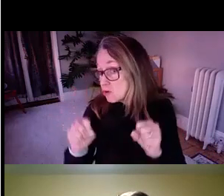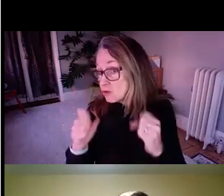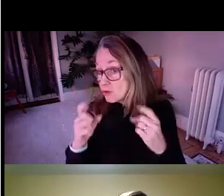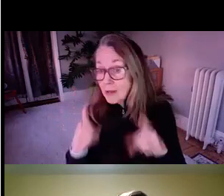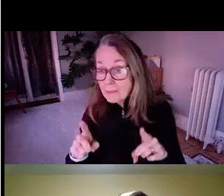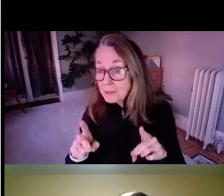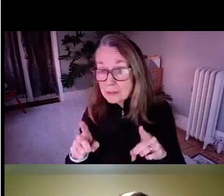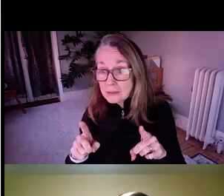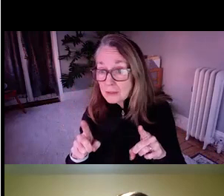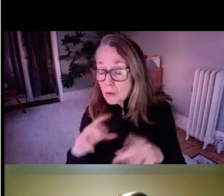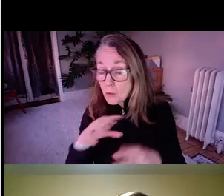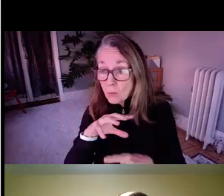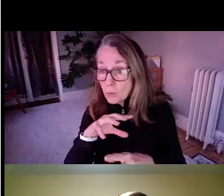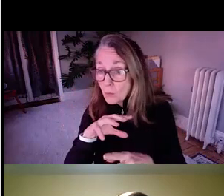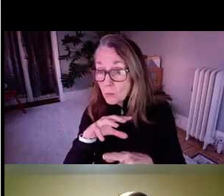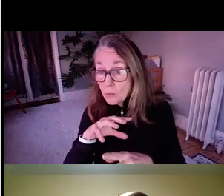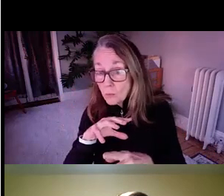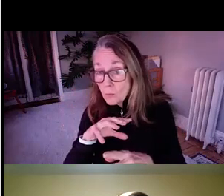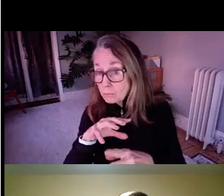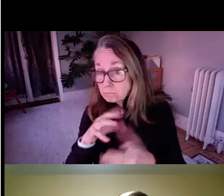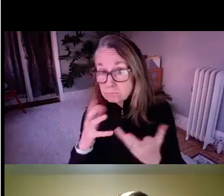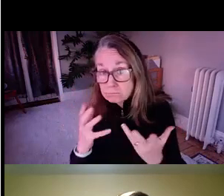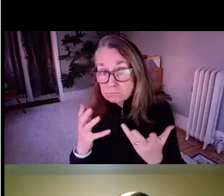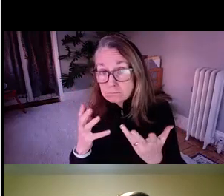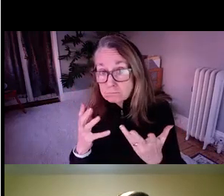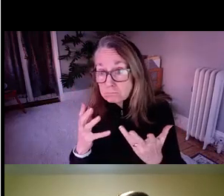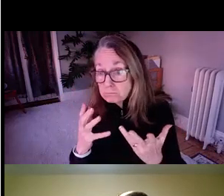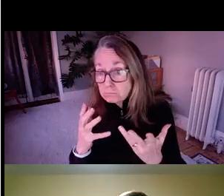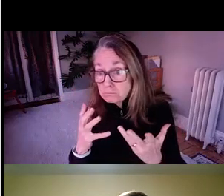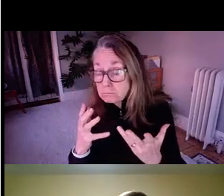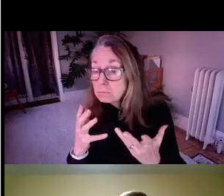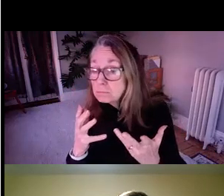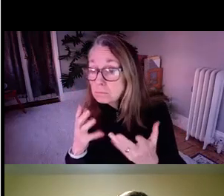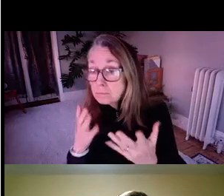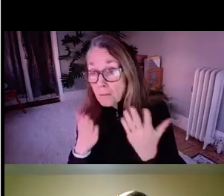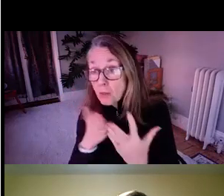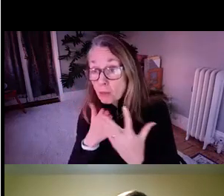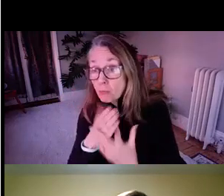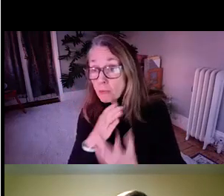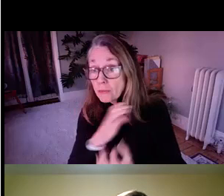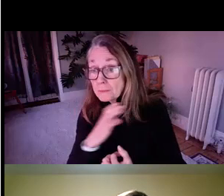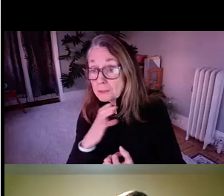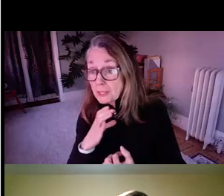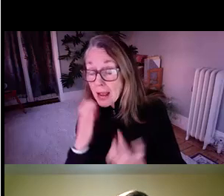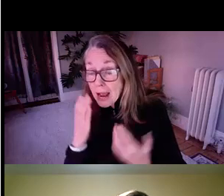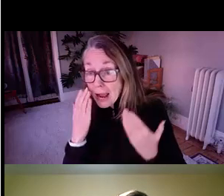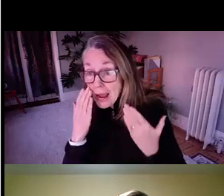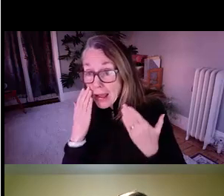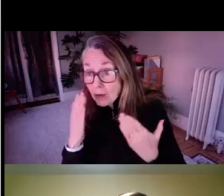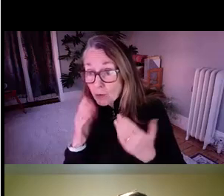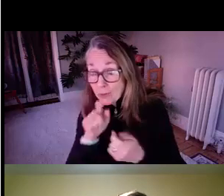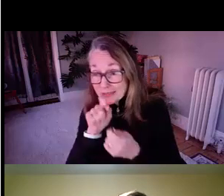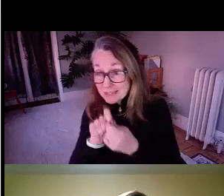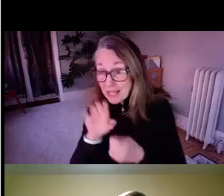as with analysts at through the commission. But I don't know if that is exactly, Ernest, what you were